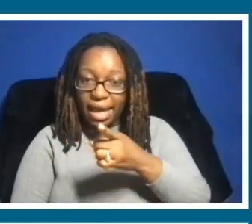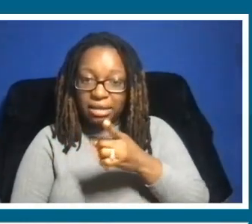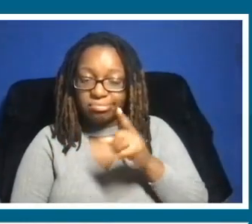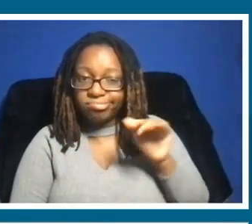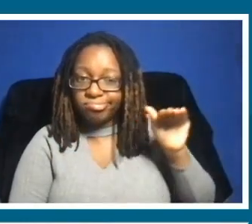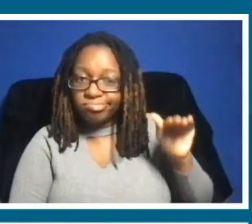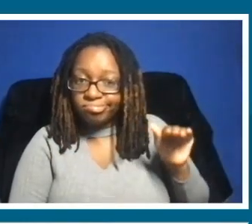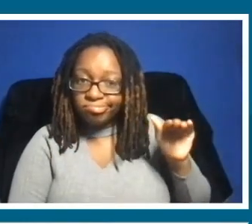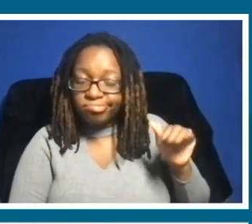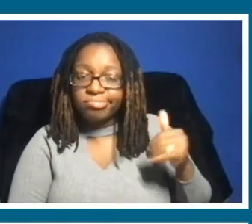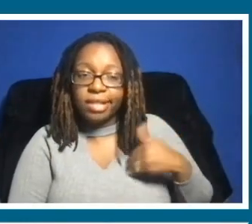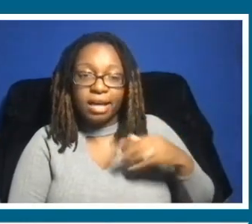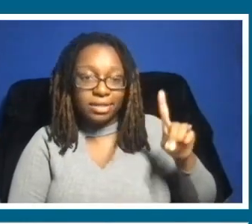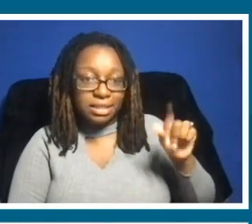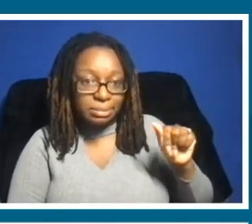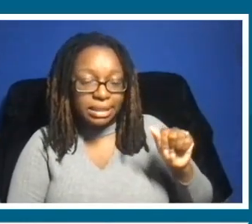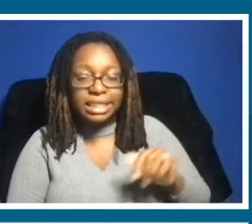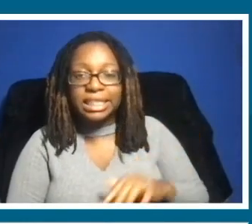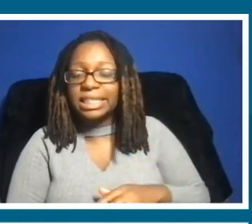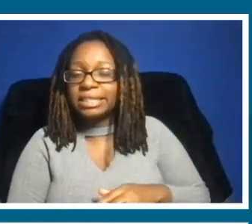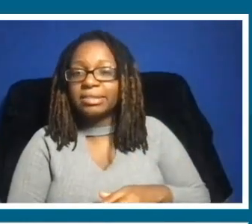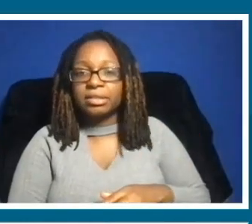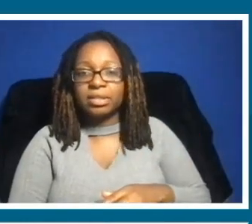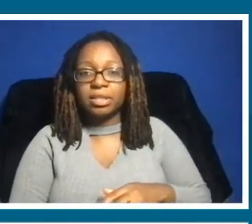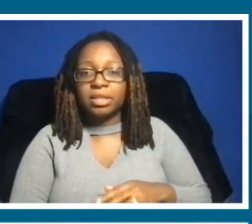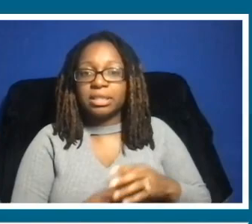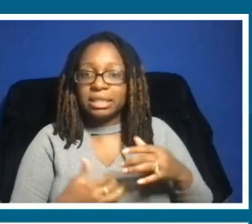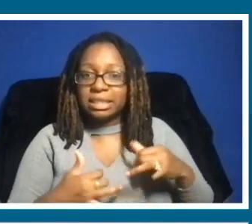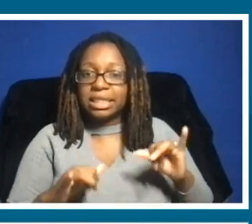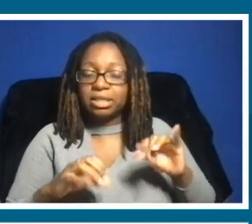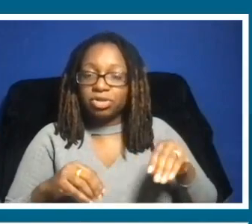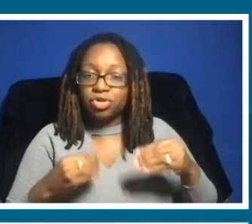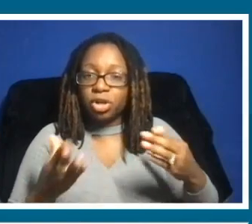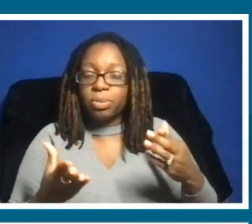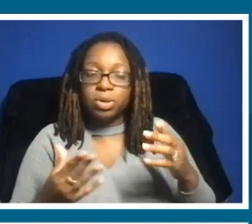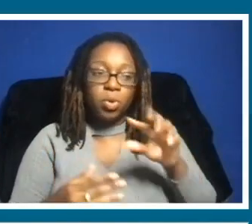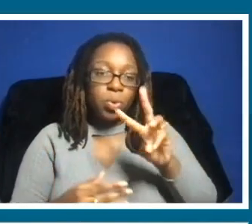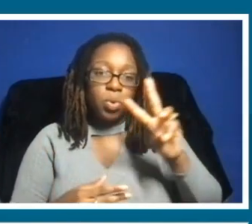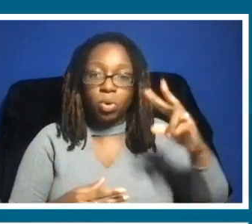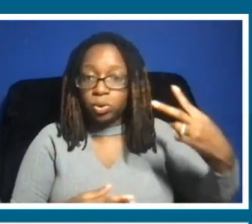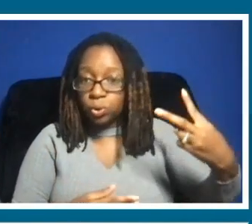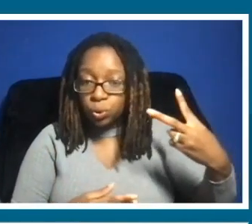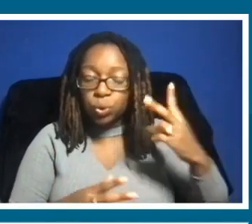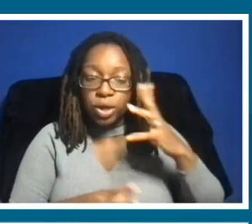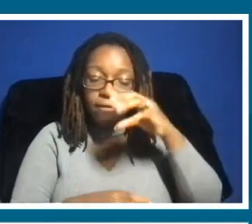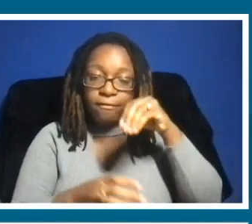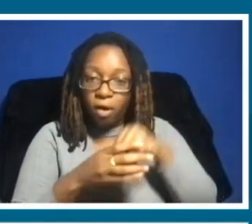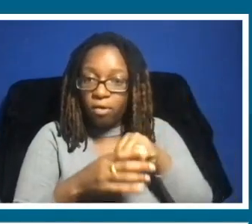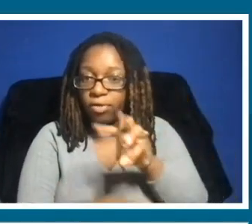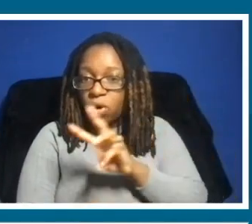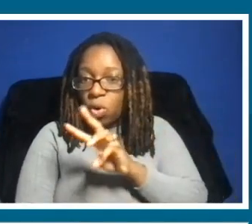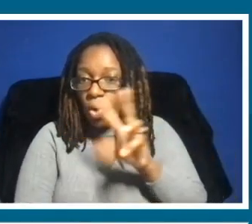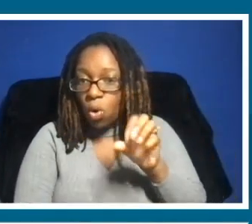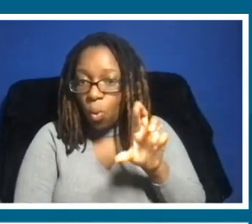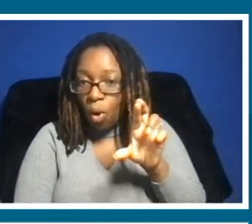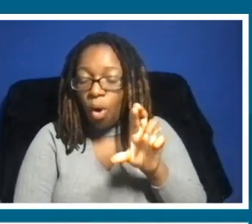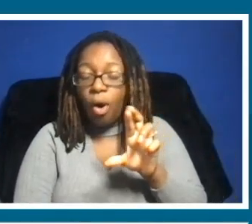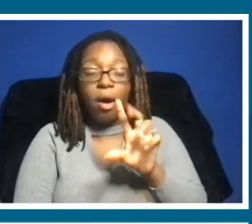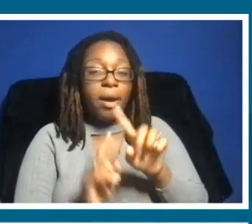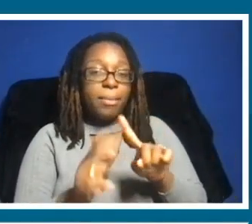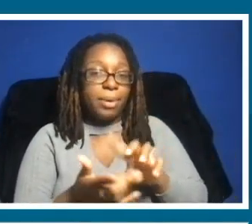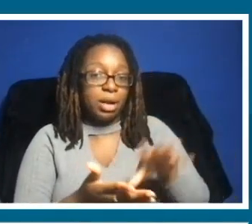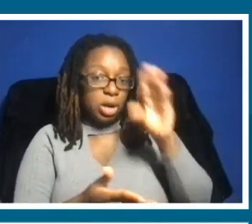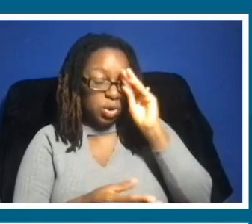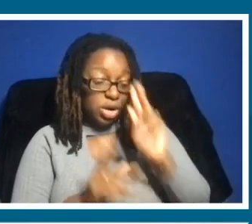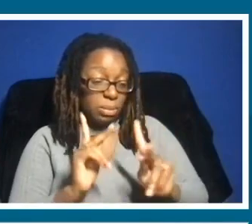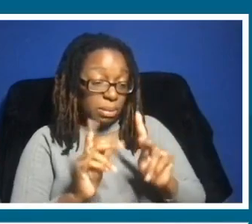with a disability, contributing to the war effort during World War II, and learning that people with